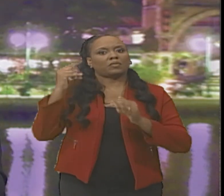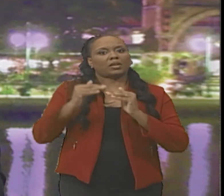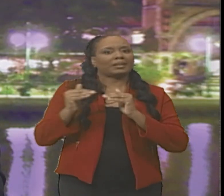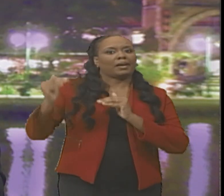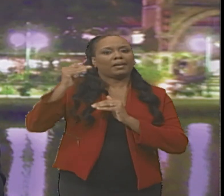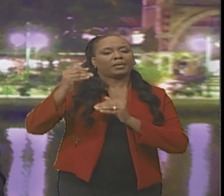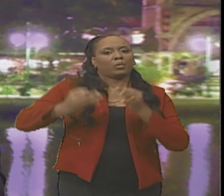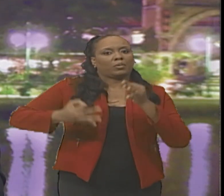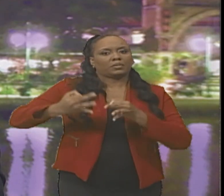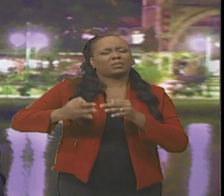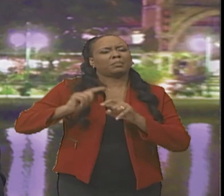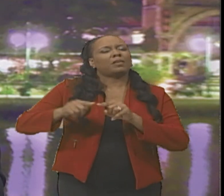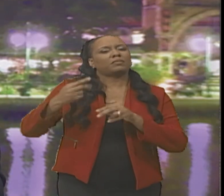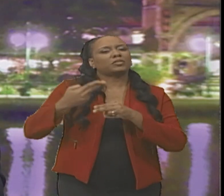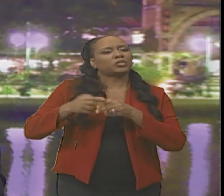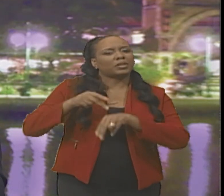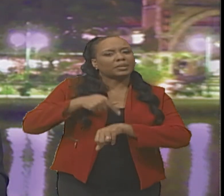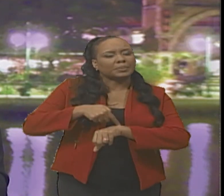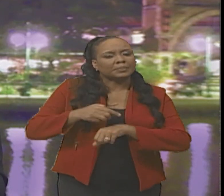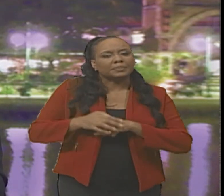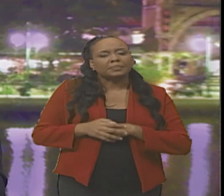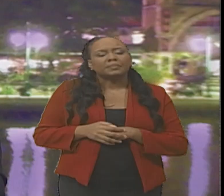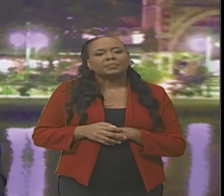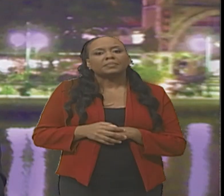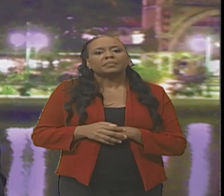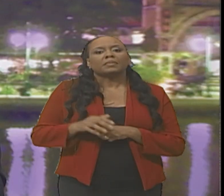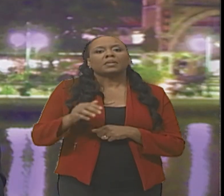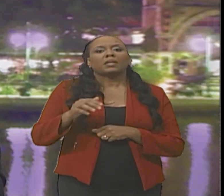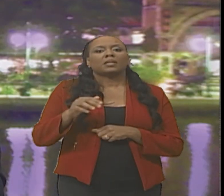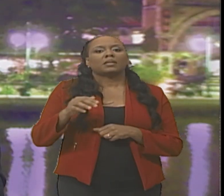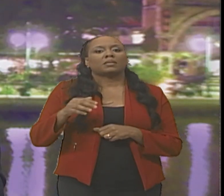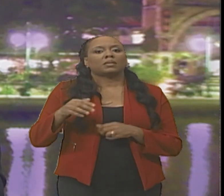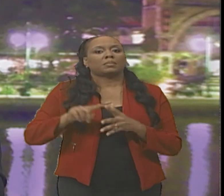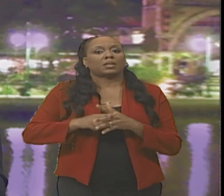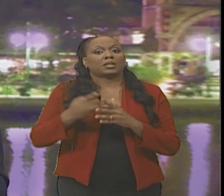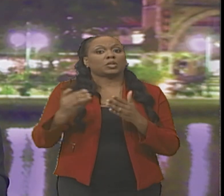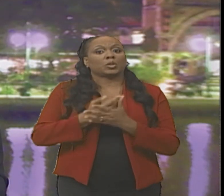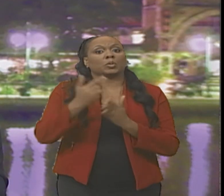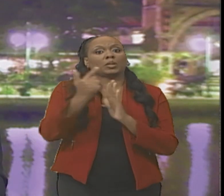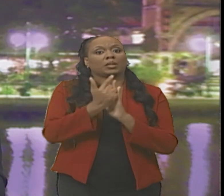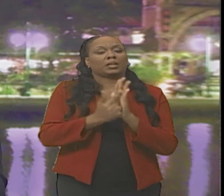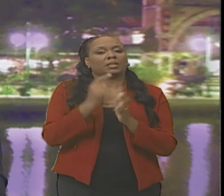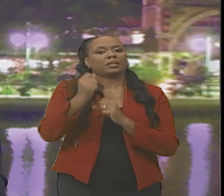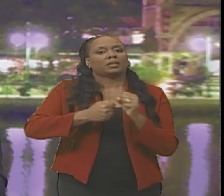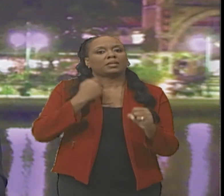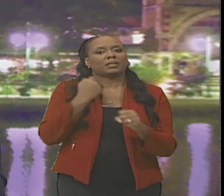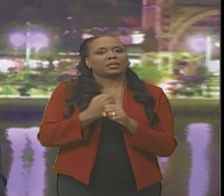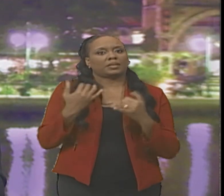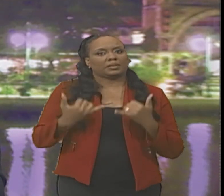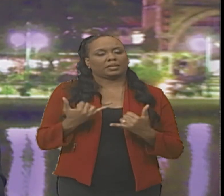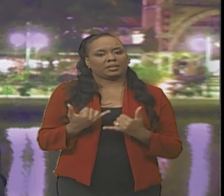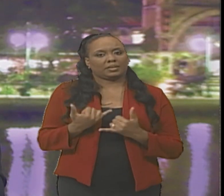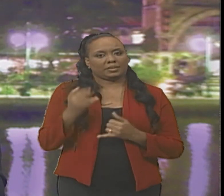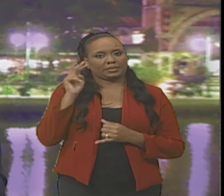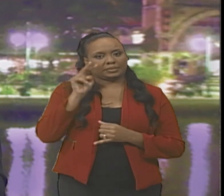Confirmation of this from Attorney General Dale Marshall as the country begins a new legal year. Sharika Griffith